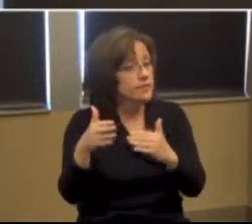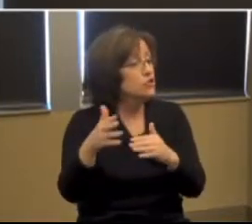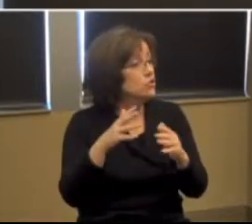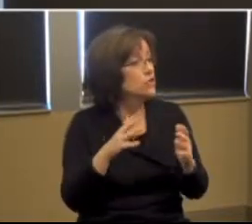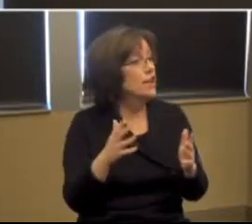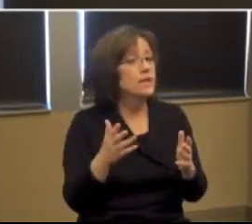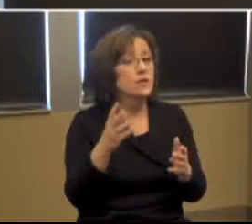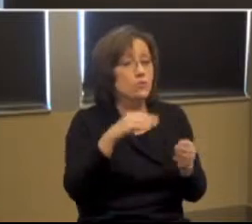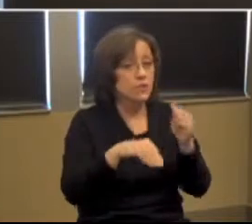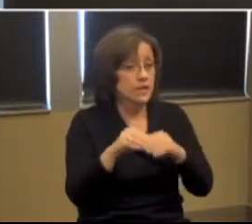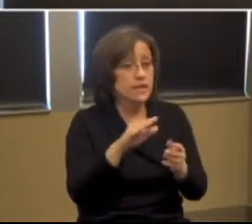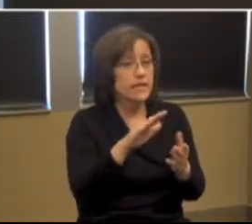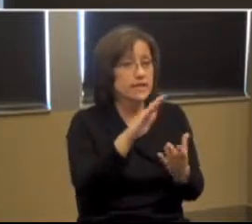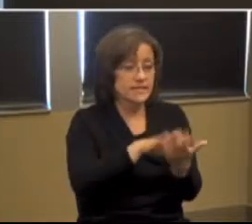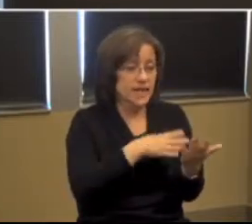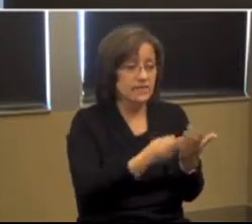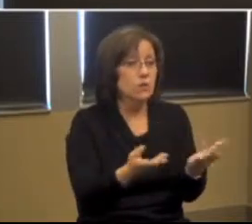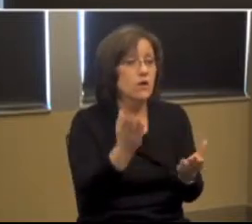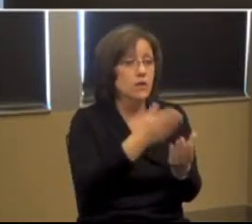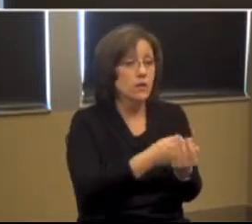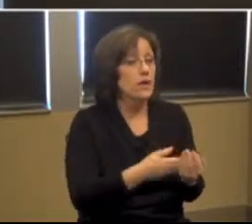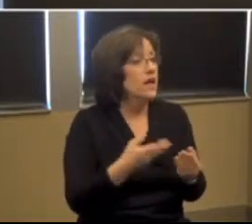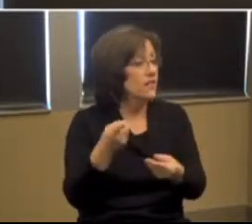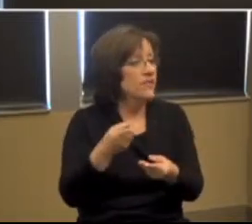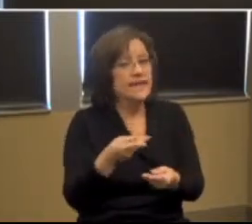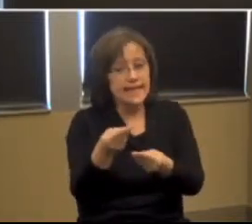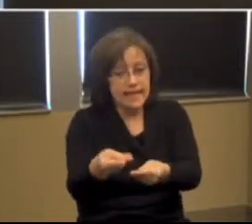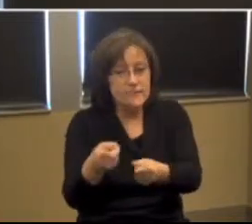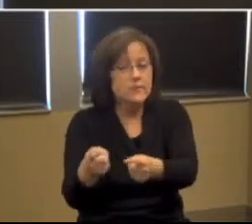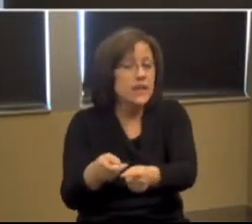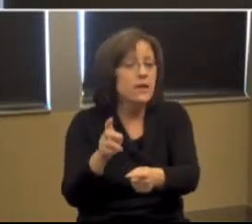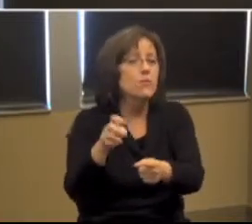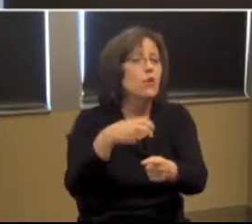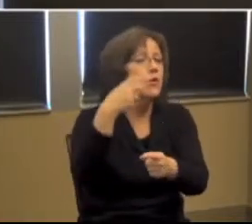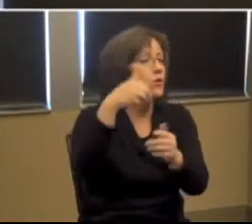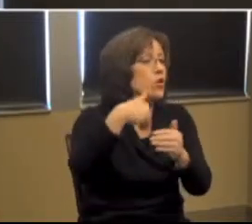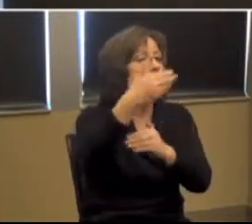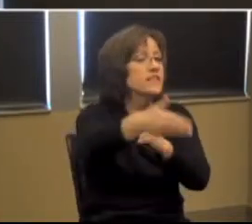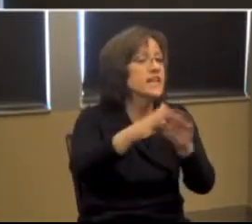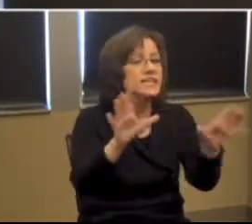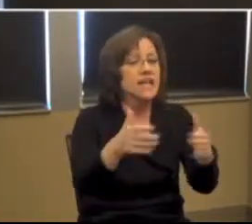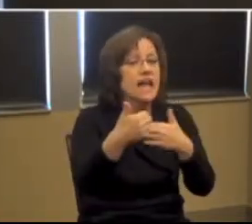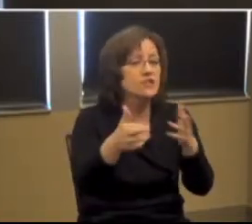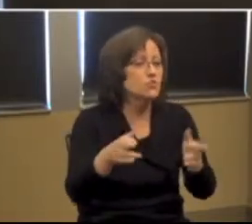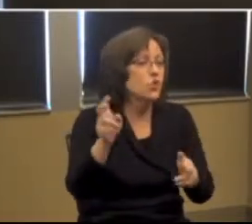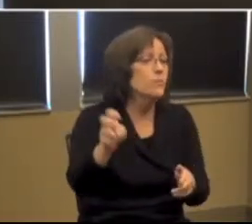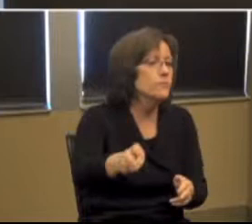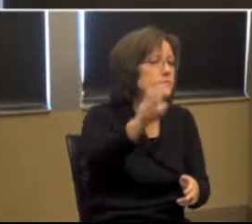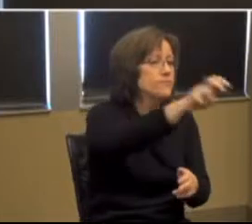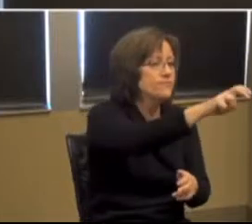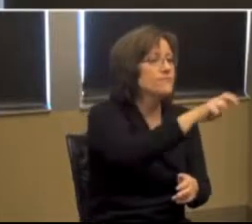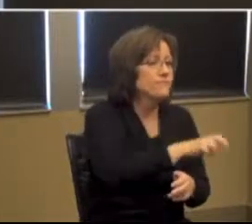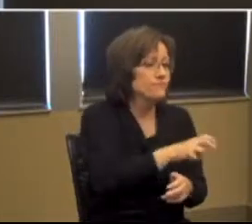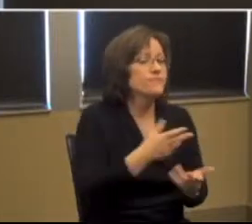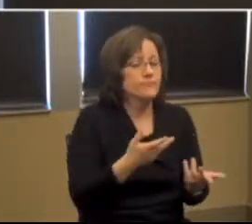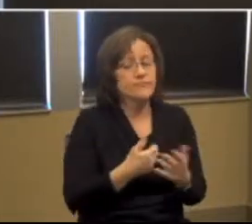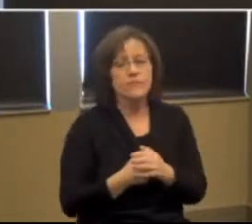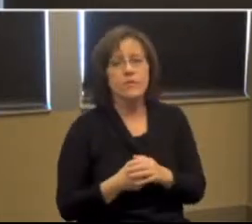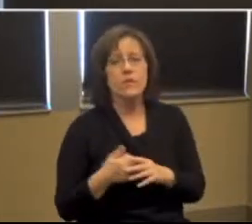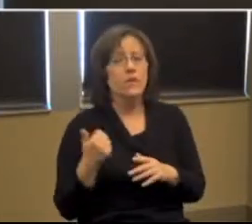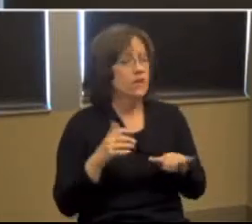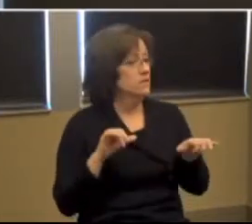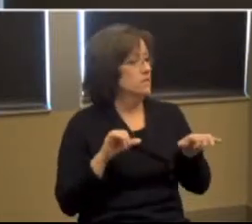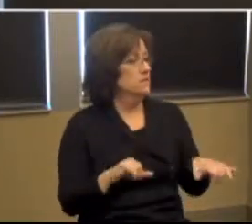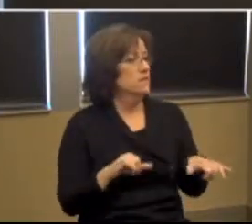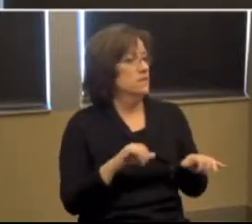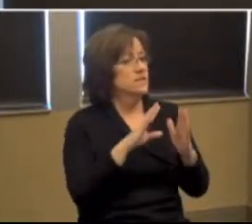they carry with them throughout the areas of the school or their This classroom. picture, can you go back really quick? This picture of the stationary schedule is not